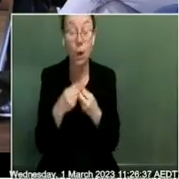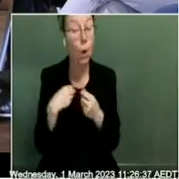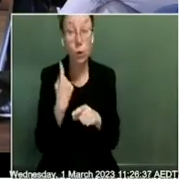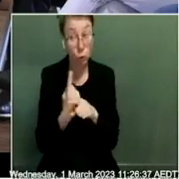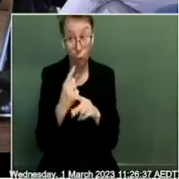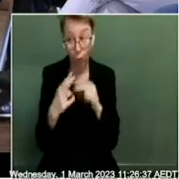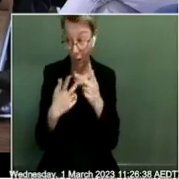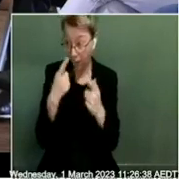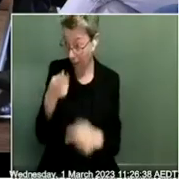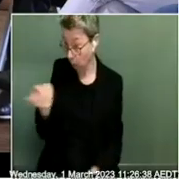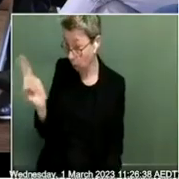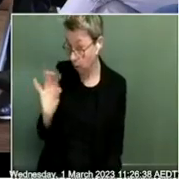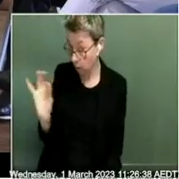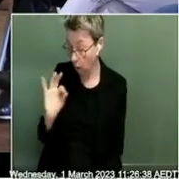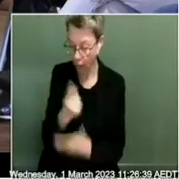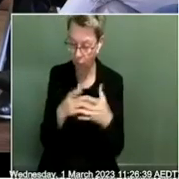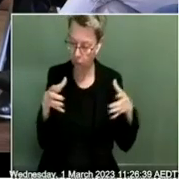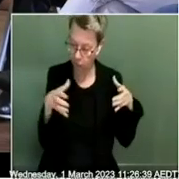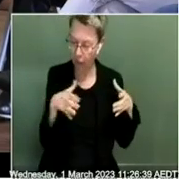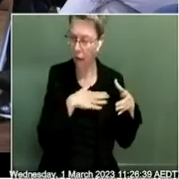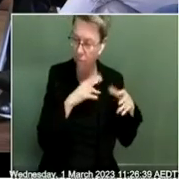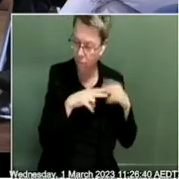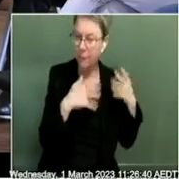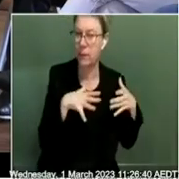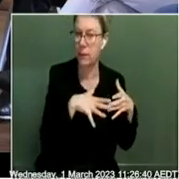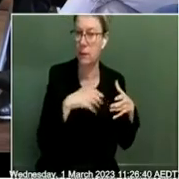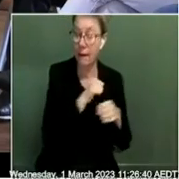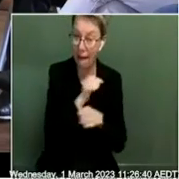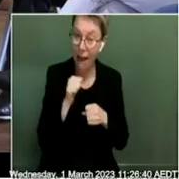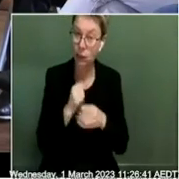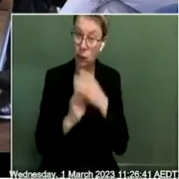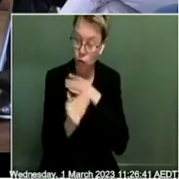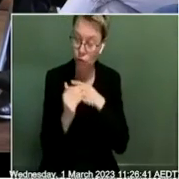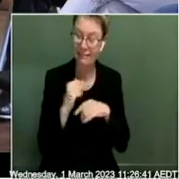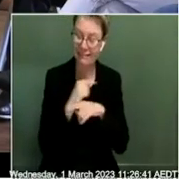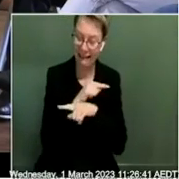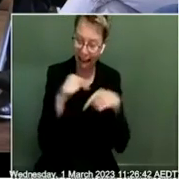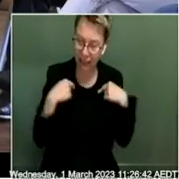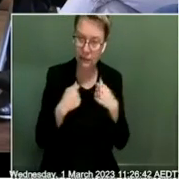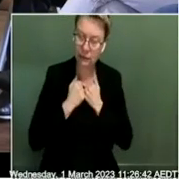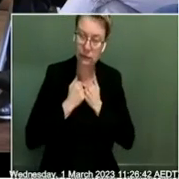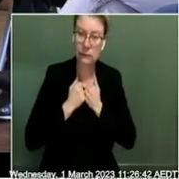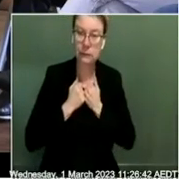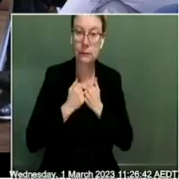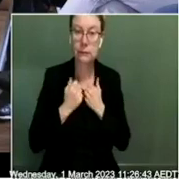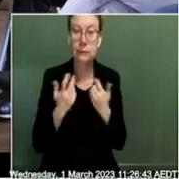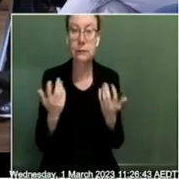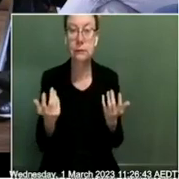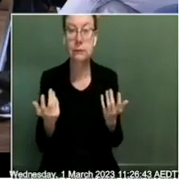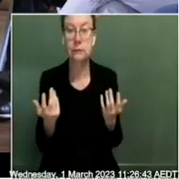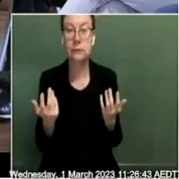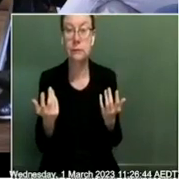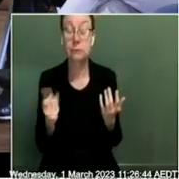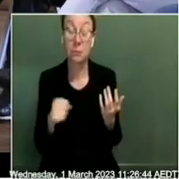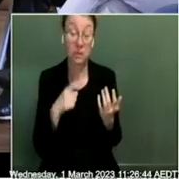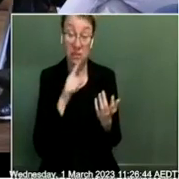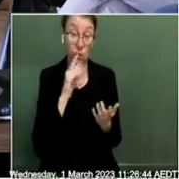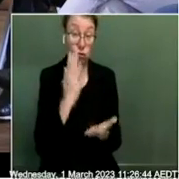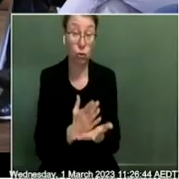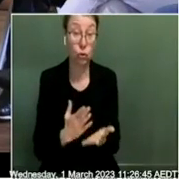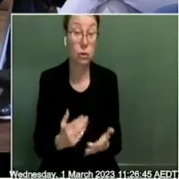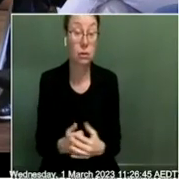of our history, it's part of our identity, but it's important, you know, we have to tell the truth. No